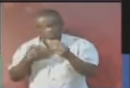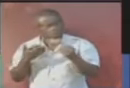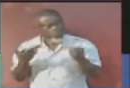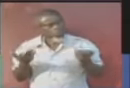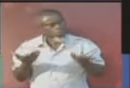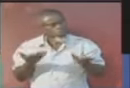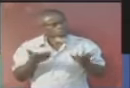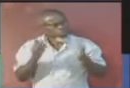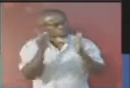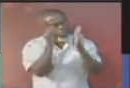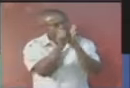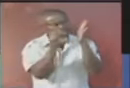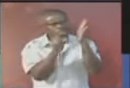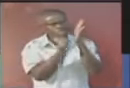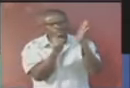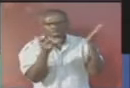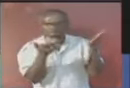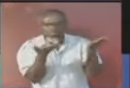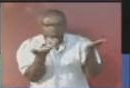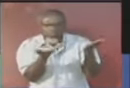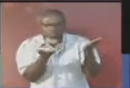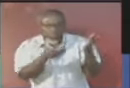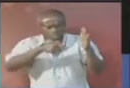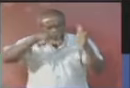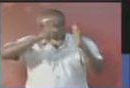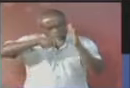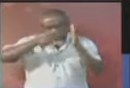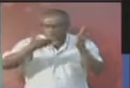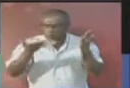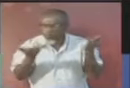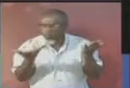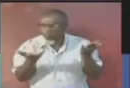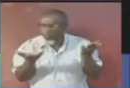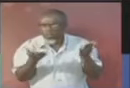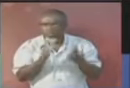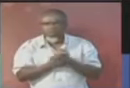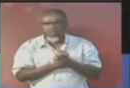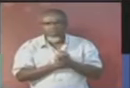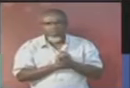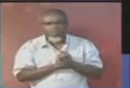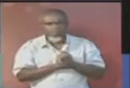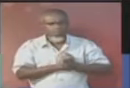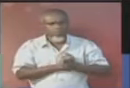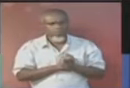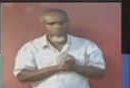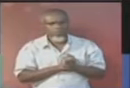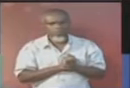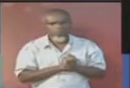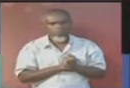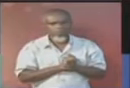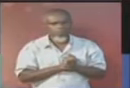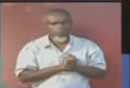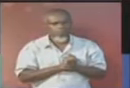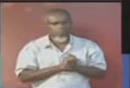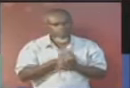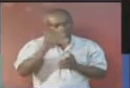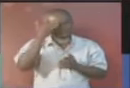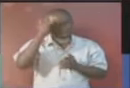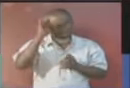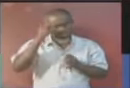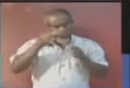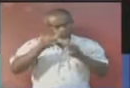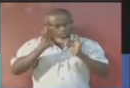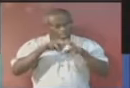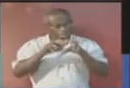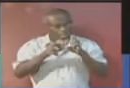consequences of that? And my second question, CMO, I don't know if you'll be able to answer this, but I believe over the past